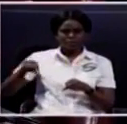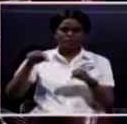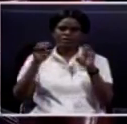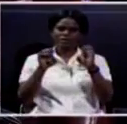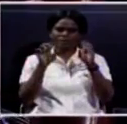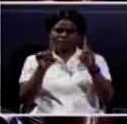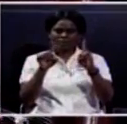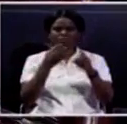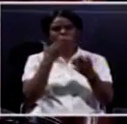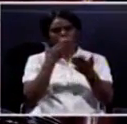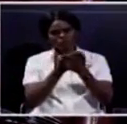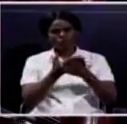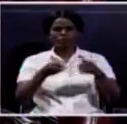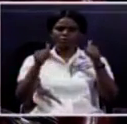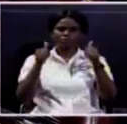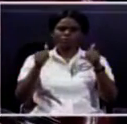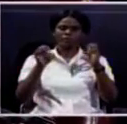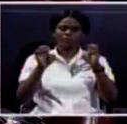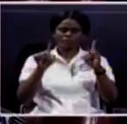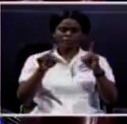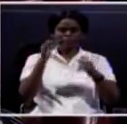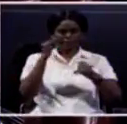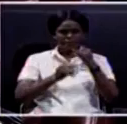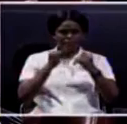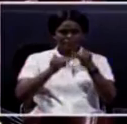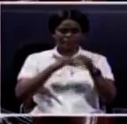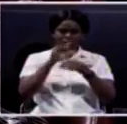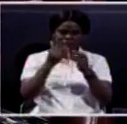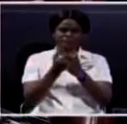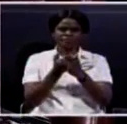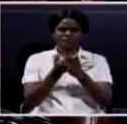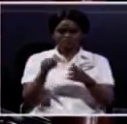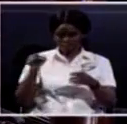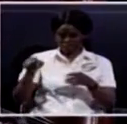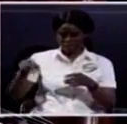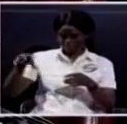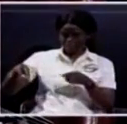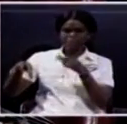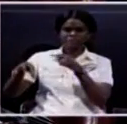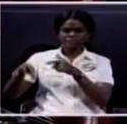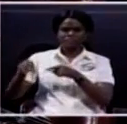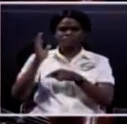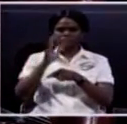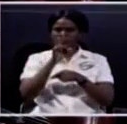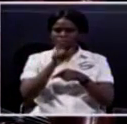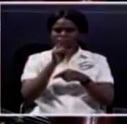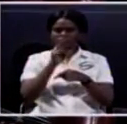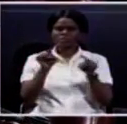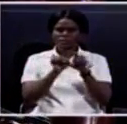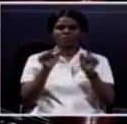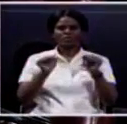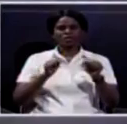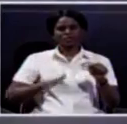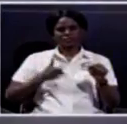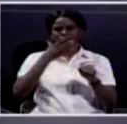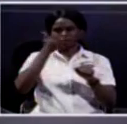education, affordable education, so that at the end of the day, this child will be like me and even better than